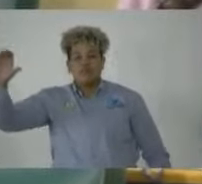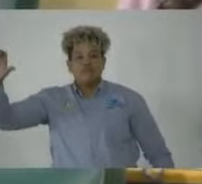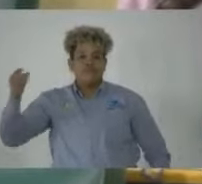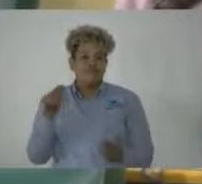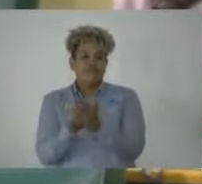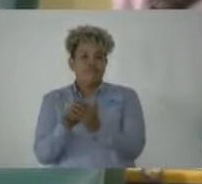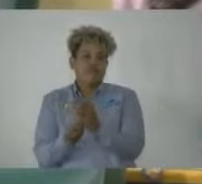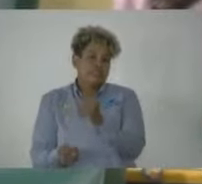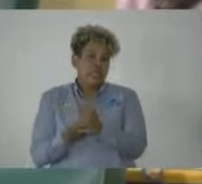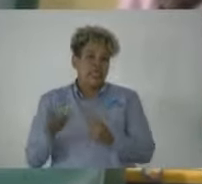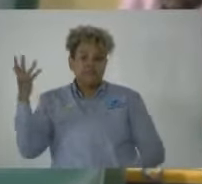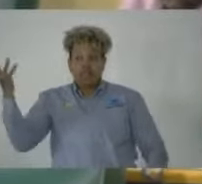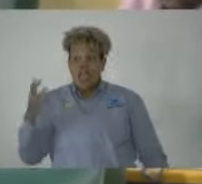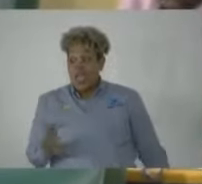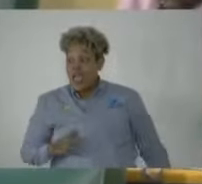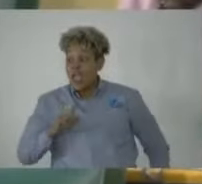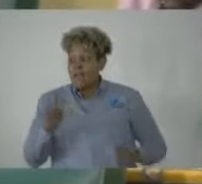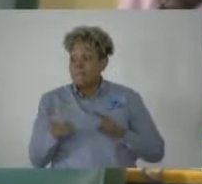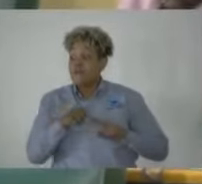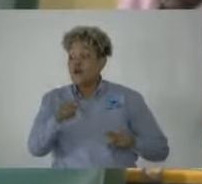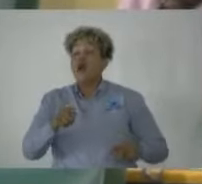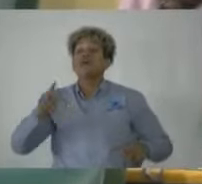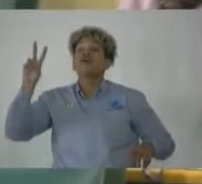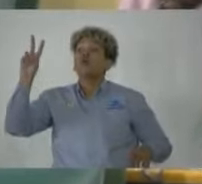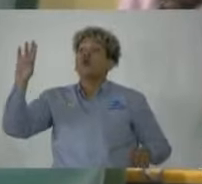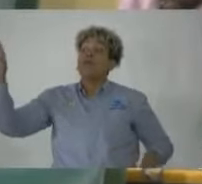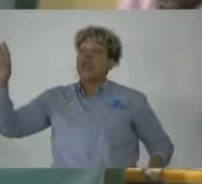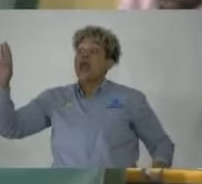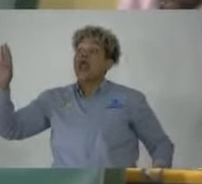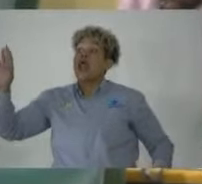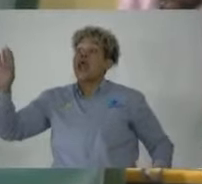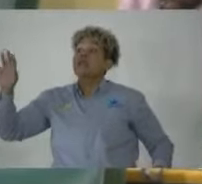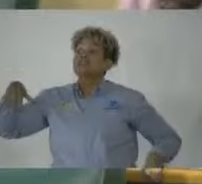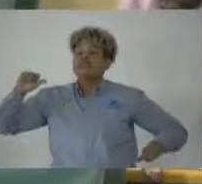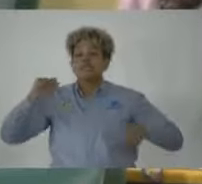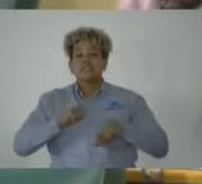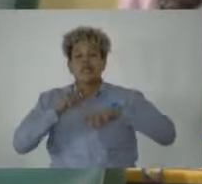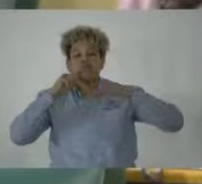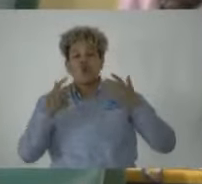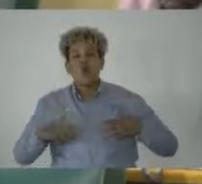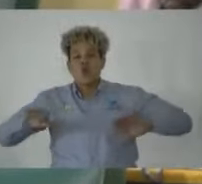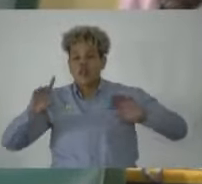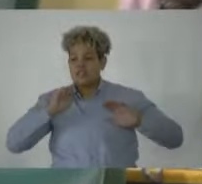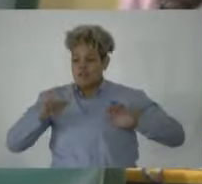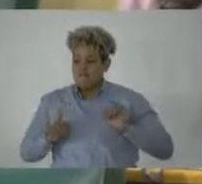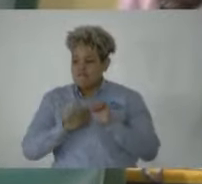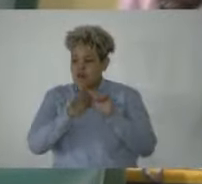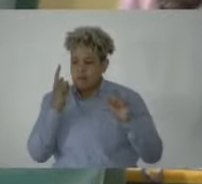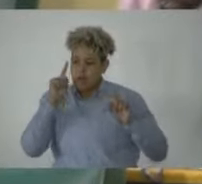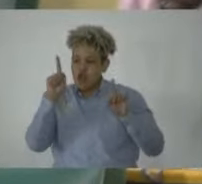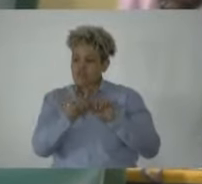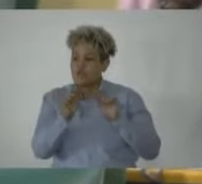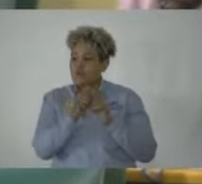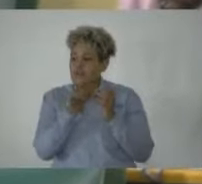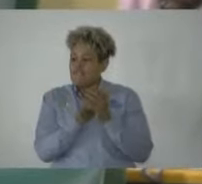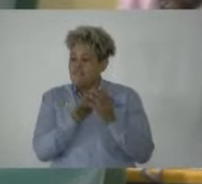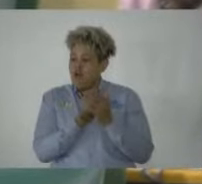exchange reserves. But it took time to conclude a follow-up agreement with the